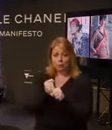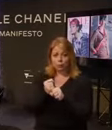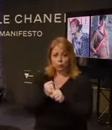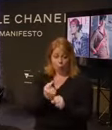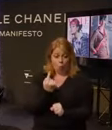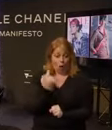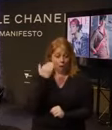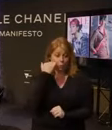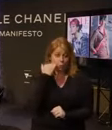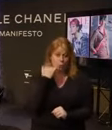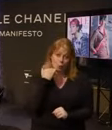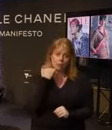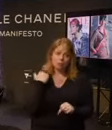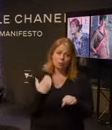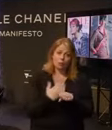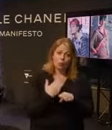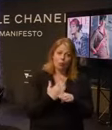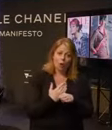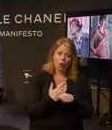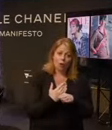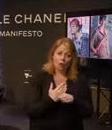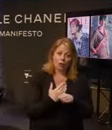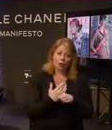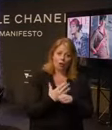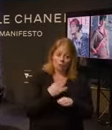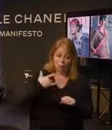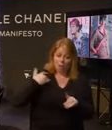one woman's work across her whole